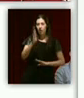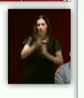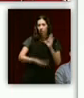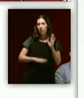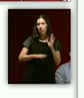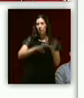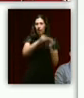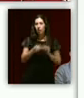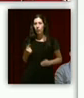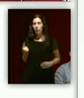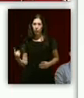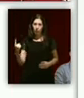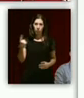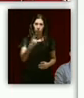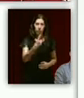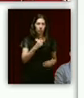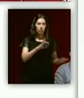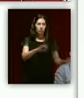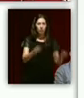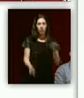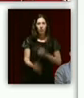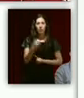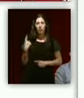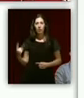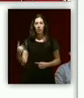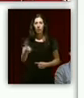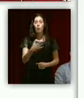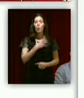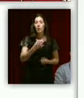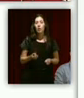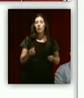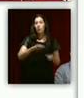which requires programming for everybody,